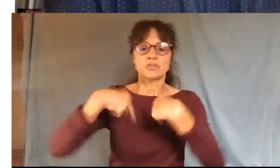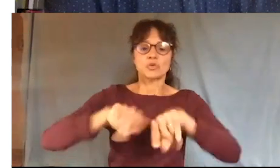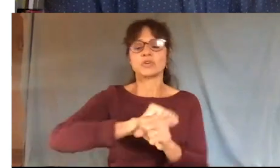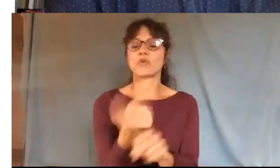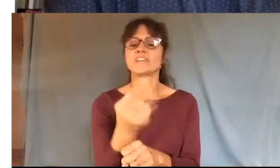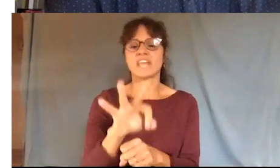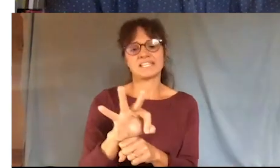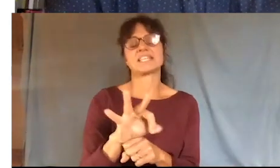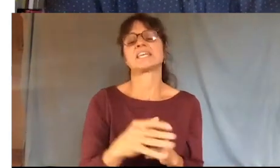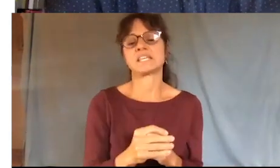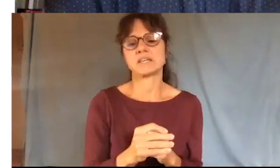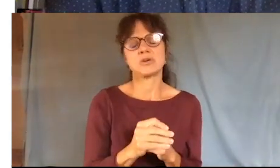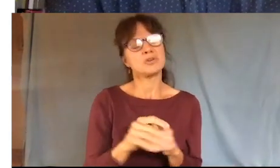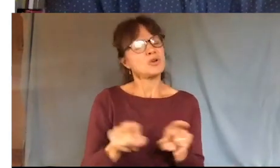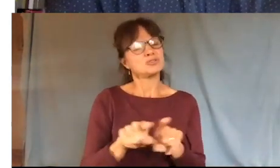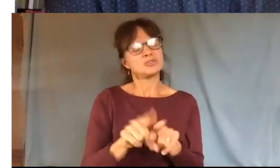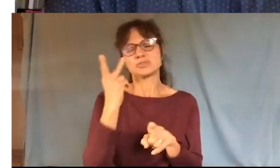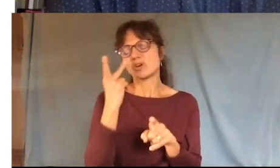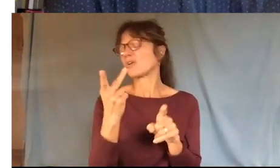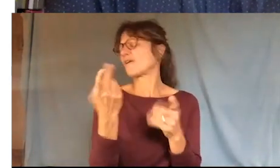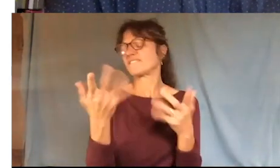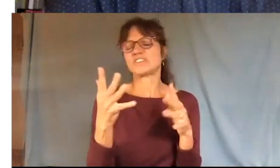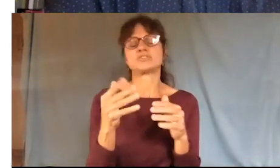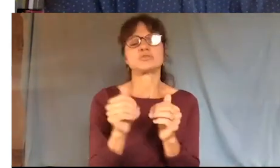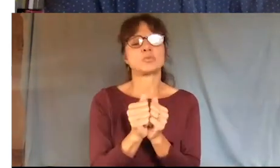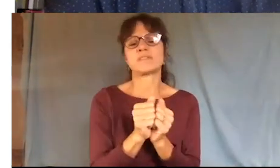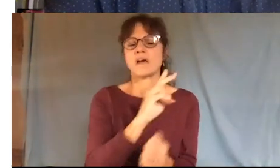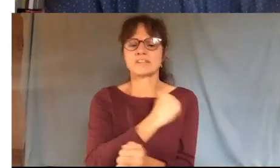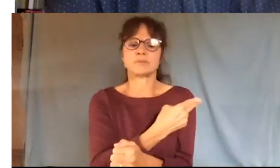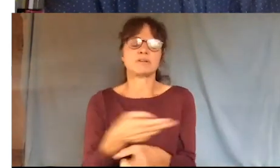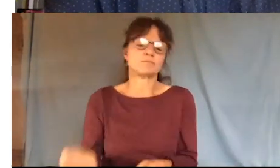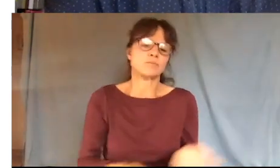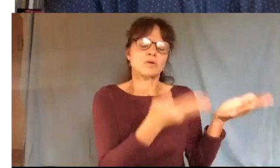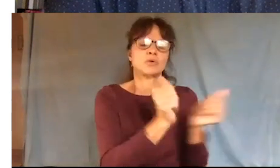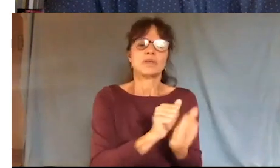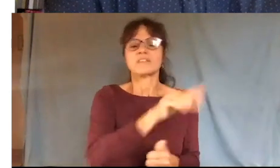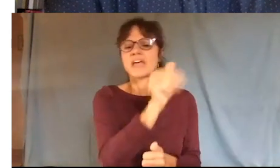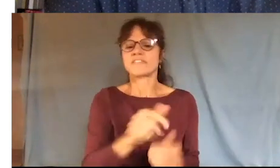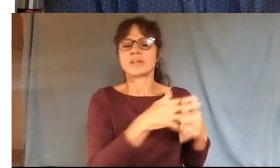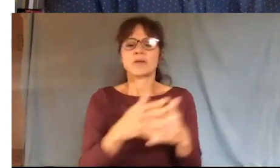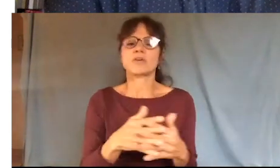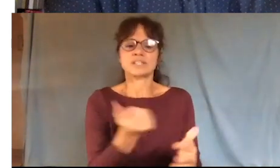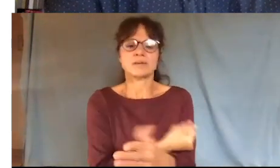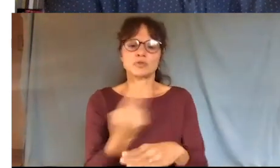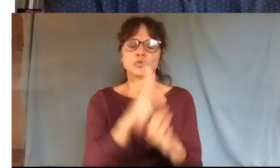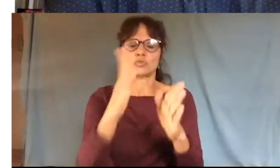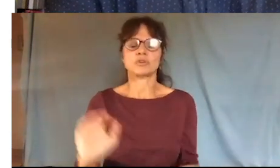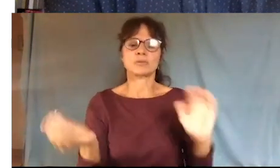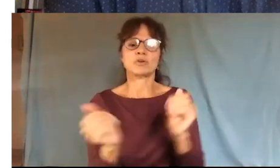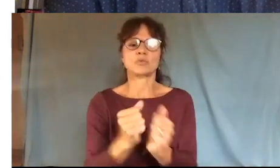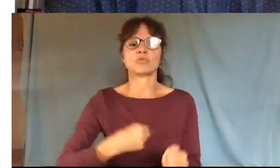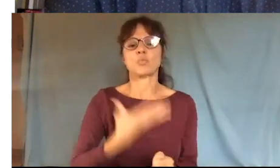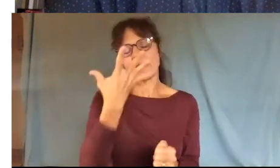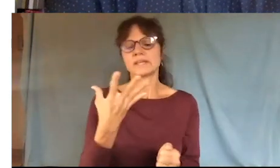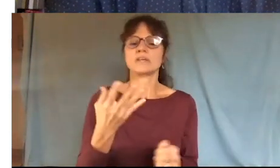COVID-19 era. So we already saw greater rates of hospitalizations for African-American substance users as compared to white users.